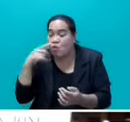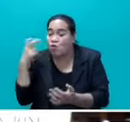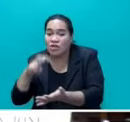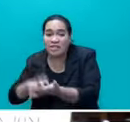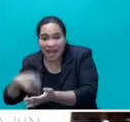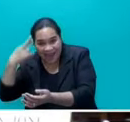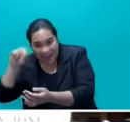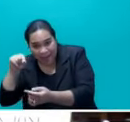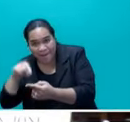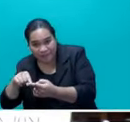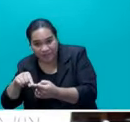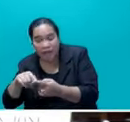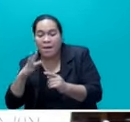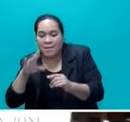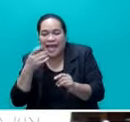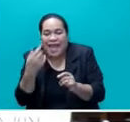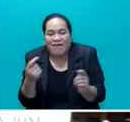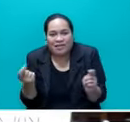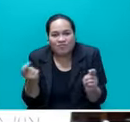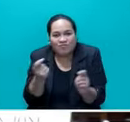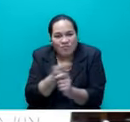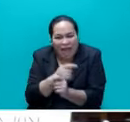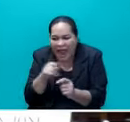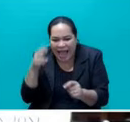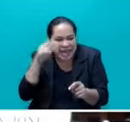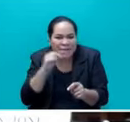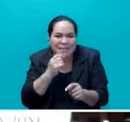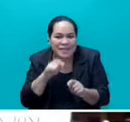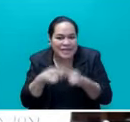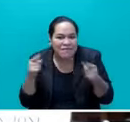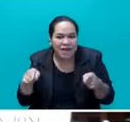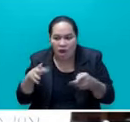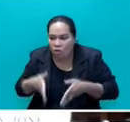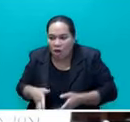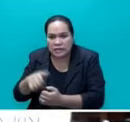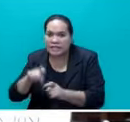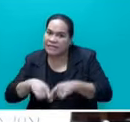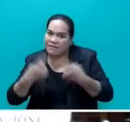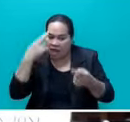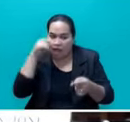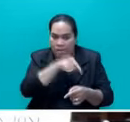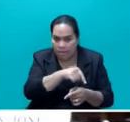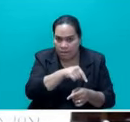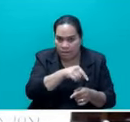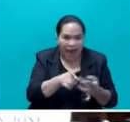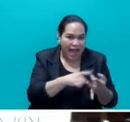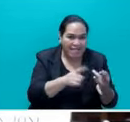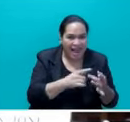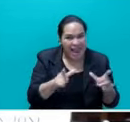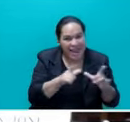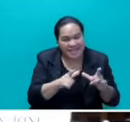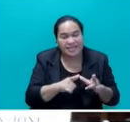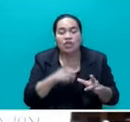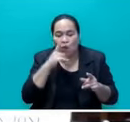names in the transitional provision that is not really their name, not their birth name. They can continue with their names until that particular license